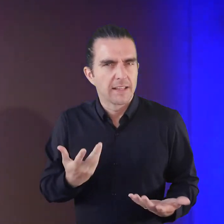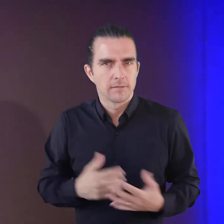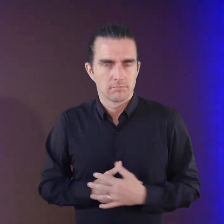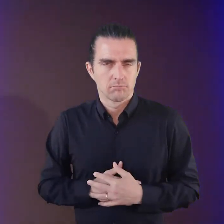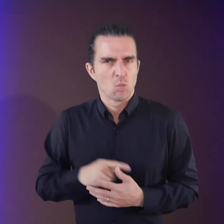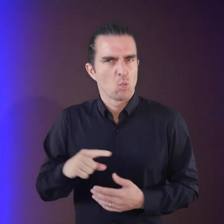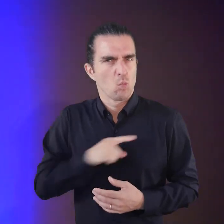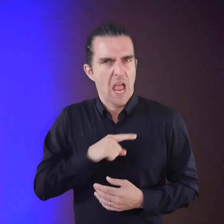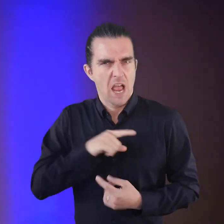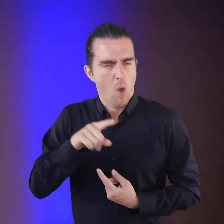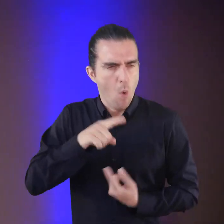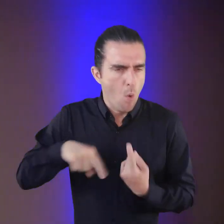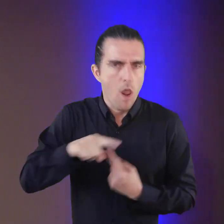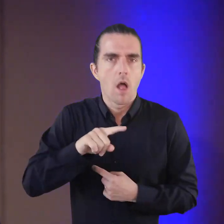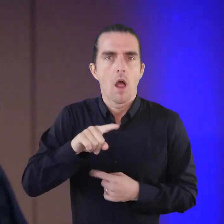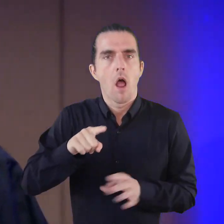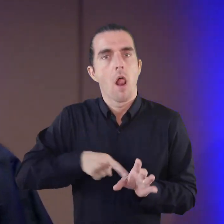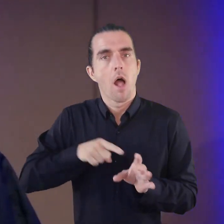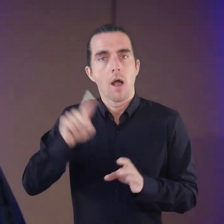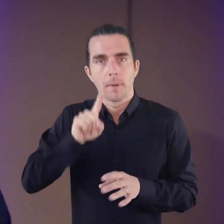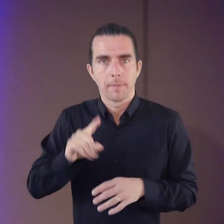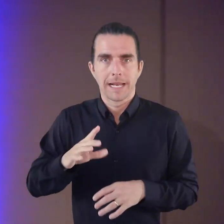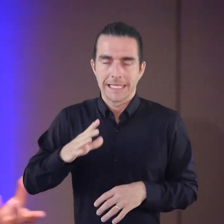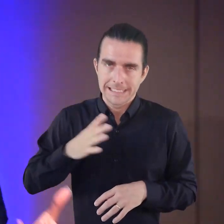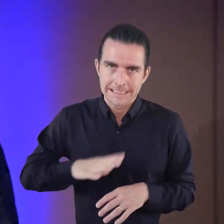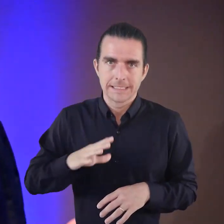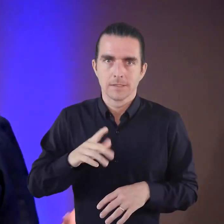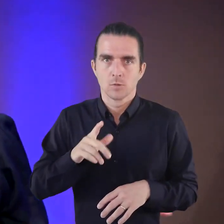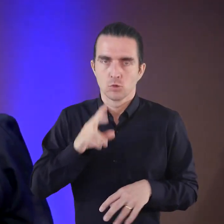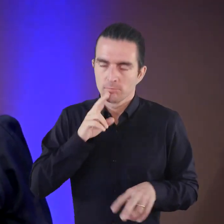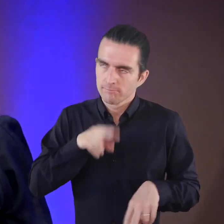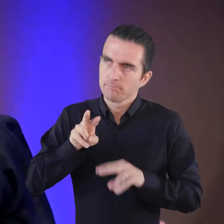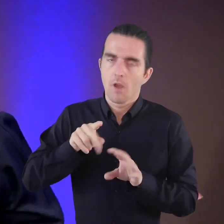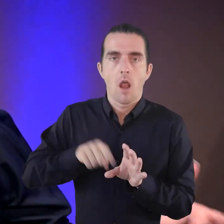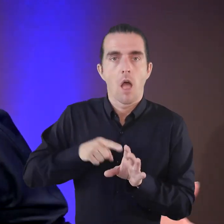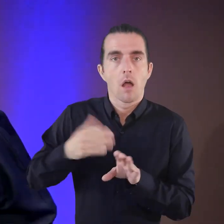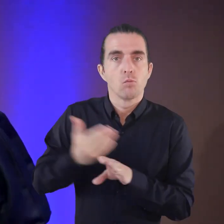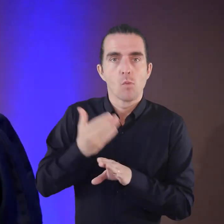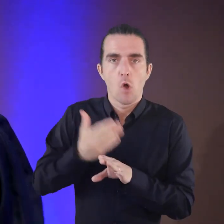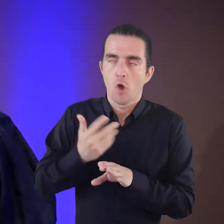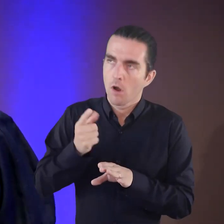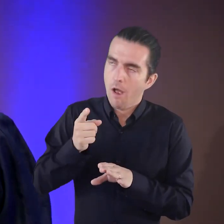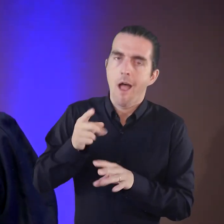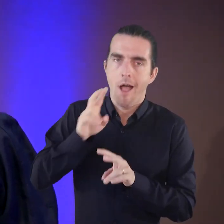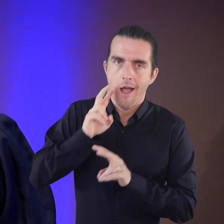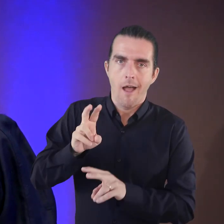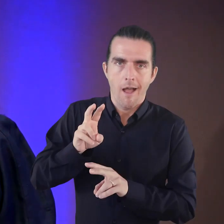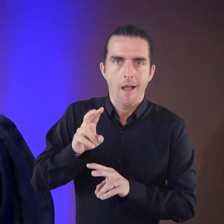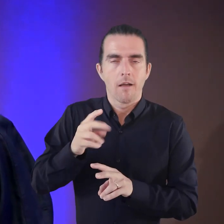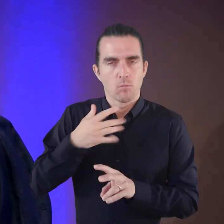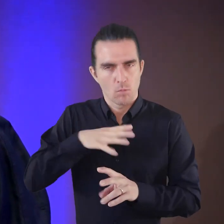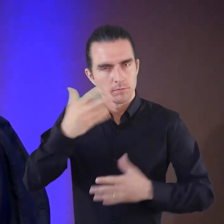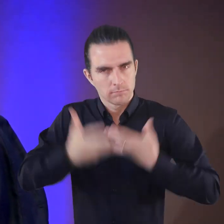to hear a youth worker's voice? Let me walk you through a space like the Lancaster Youth Centre.